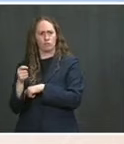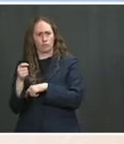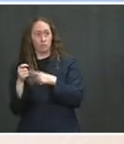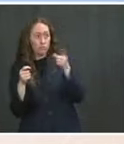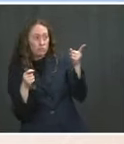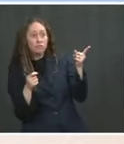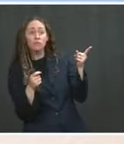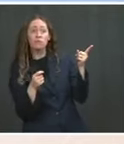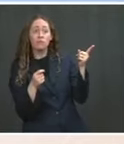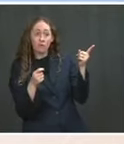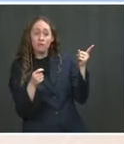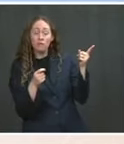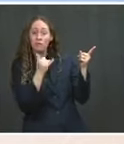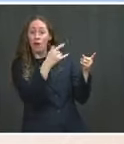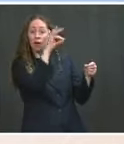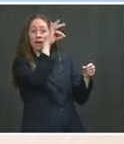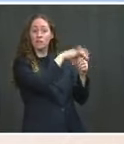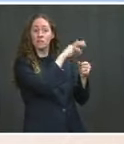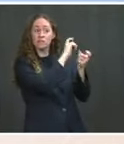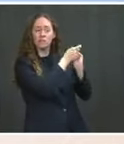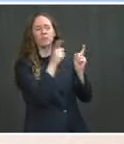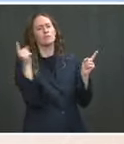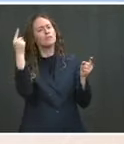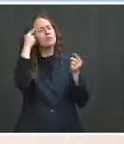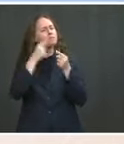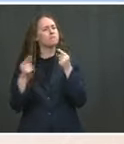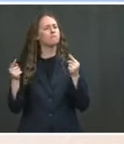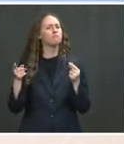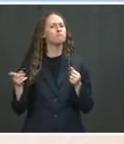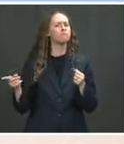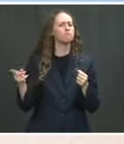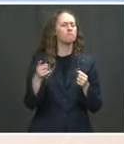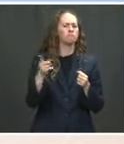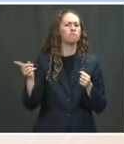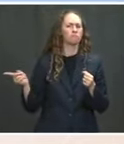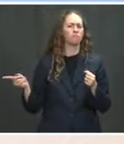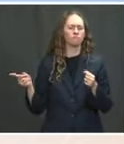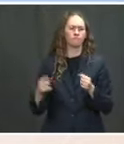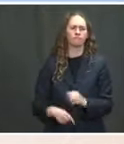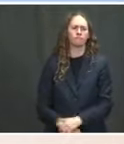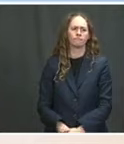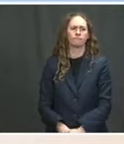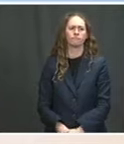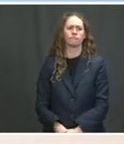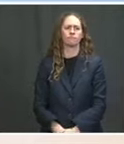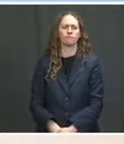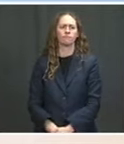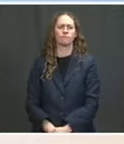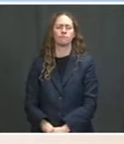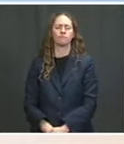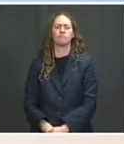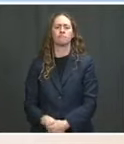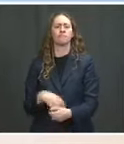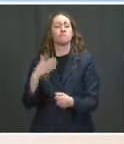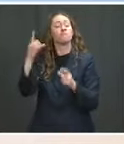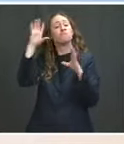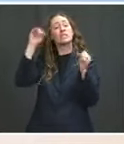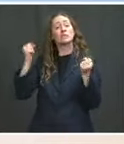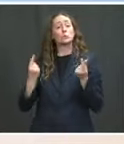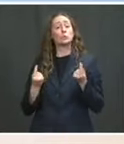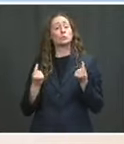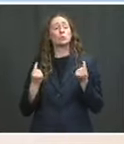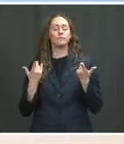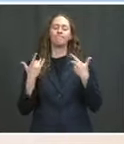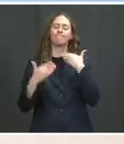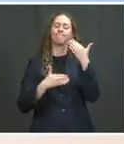to lead by example and to offer an alternative of leadership to the American people, which is reaching his